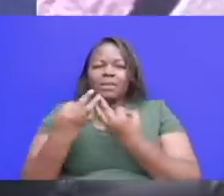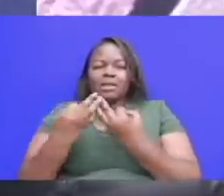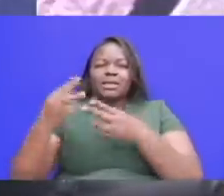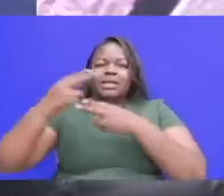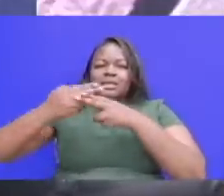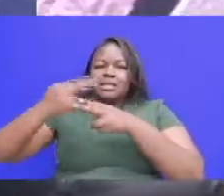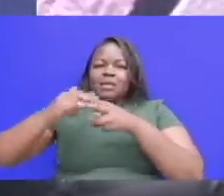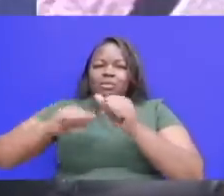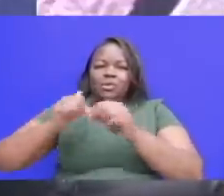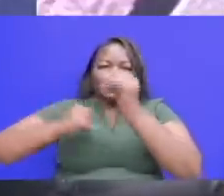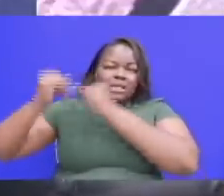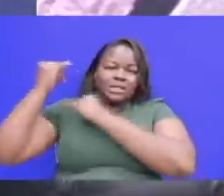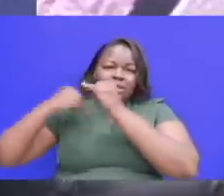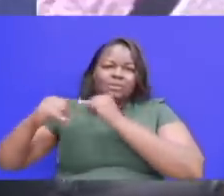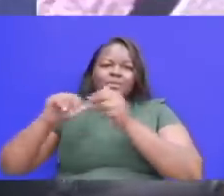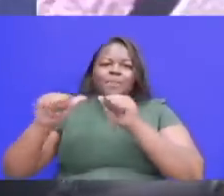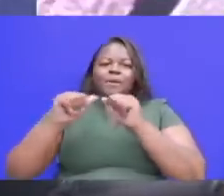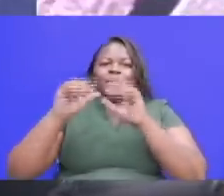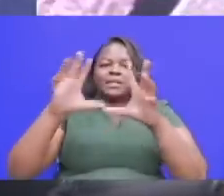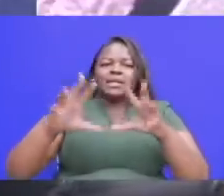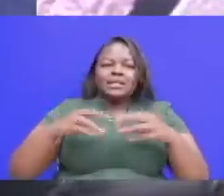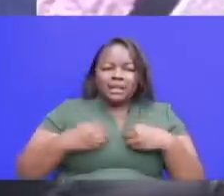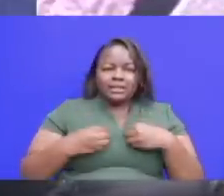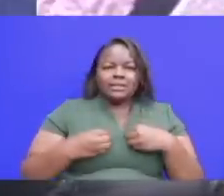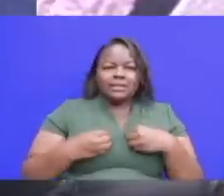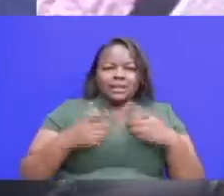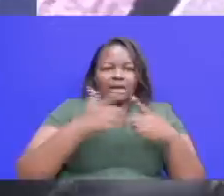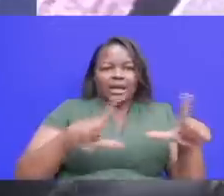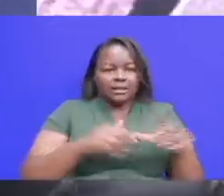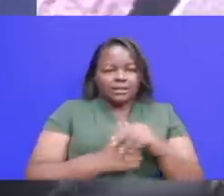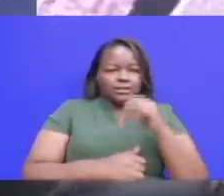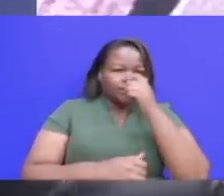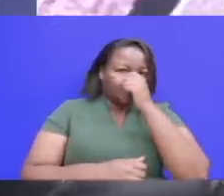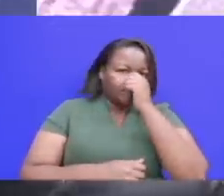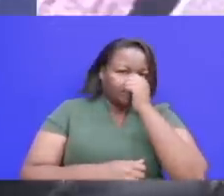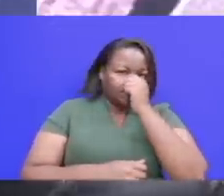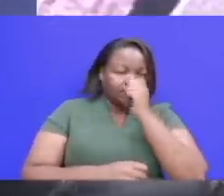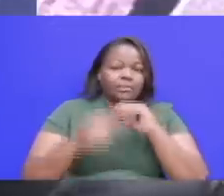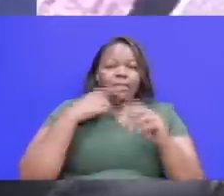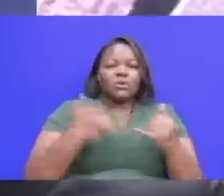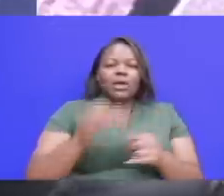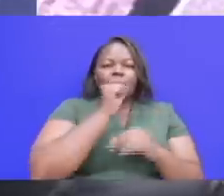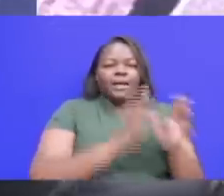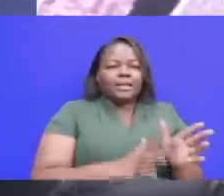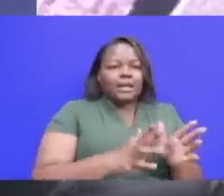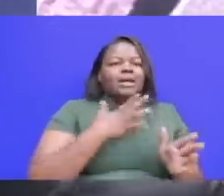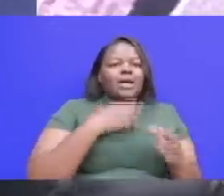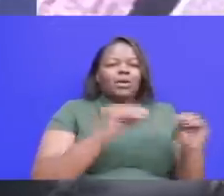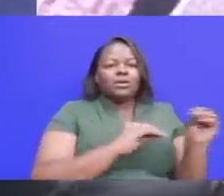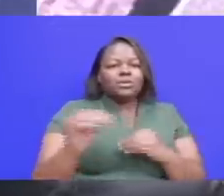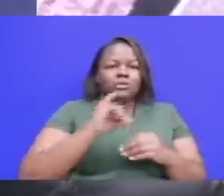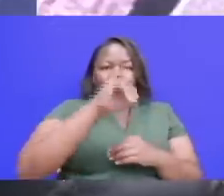now inherits the lion of the tribe of Judah. Yes. Elder engineer. Let me fast forward you to the book of John